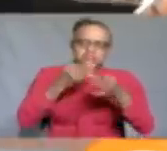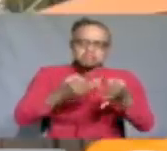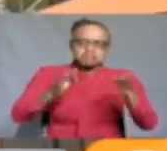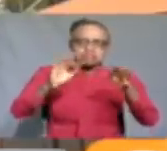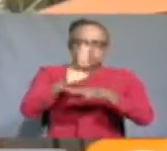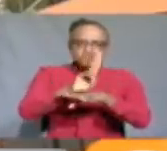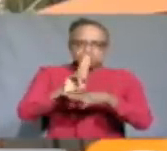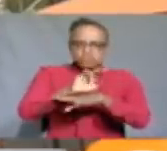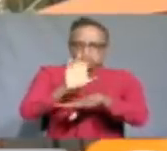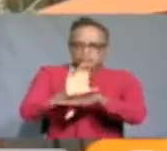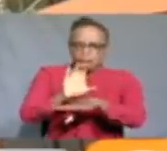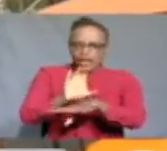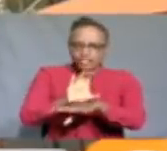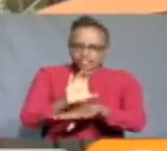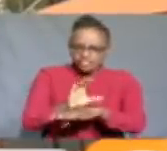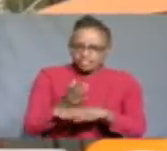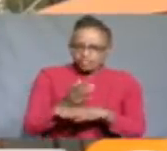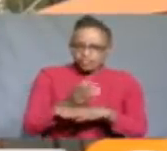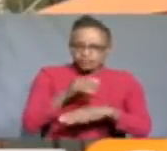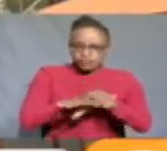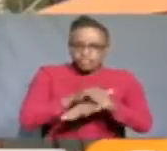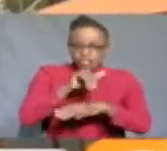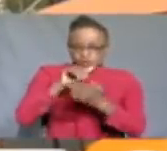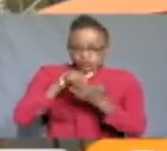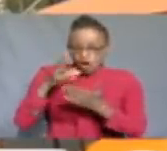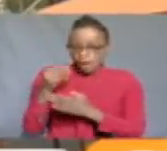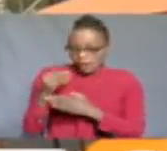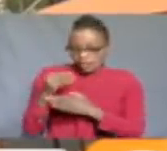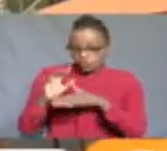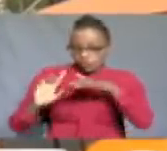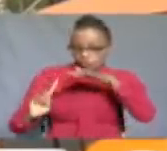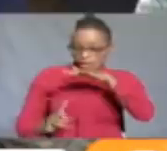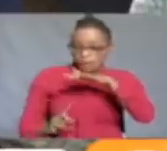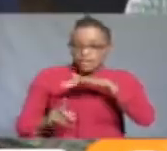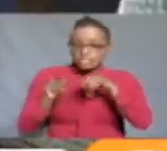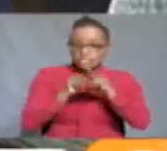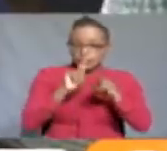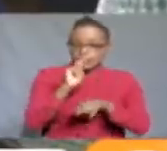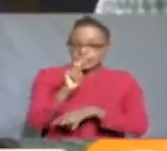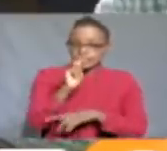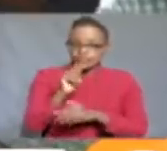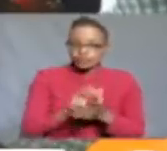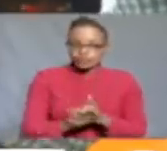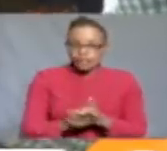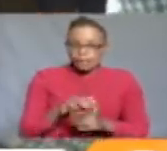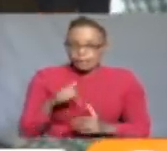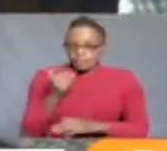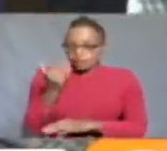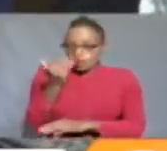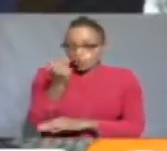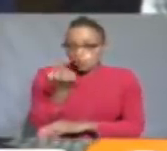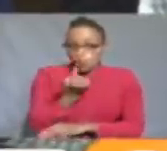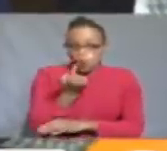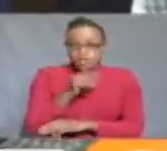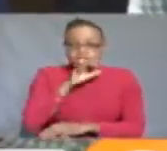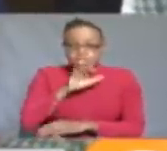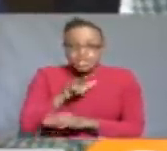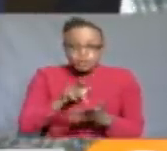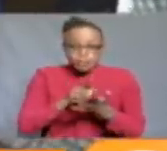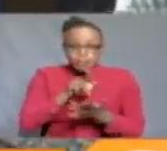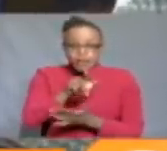be used by the church in drawing more souls to their ministry as a testimony. When Mudhoni requested that her son be prayed